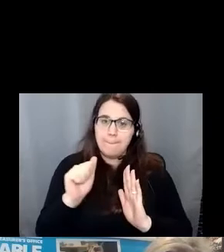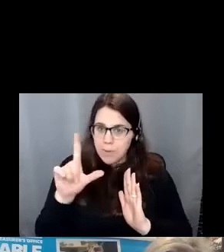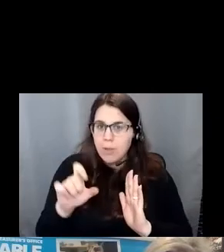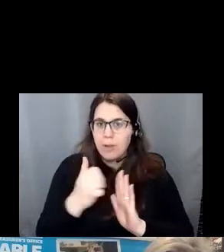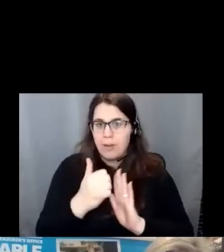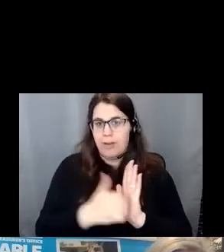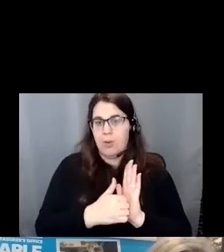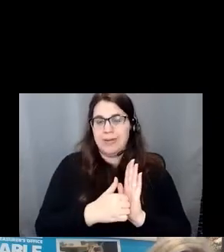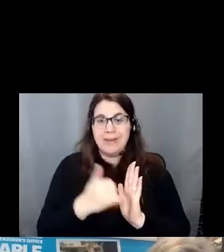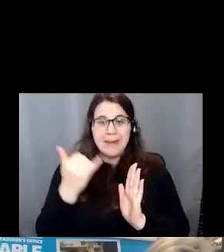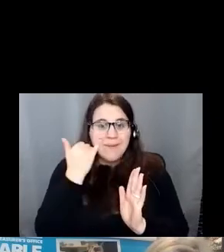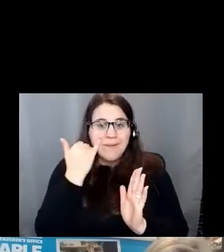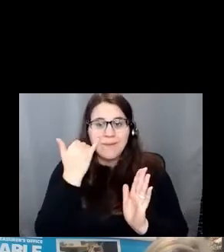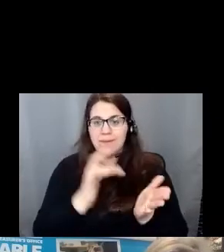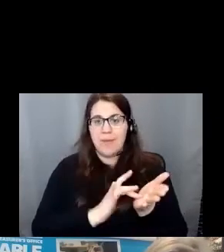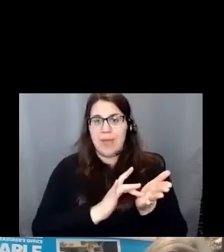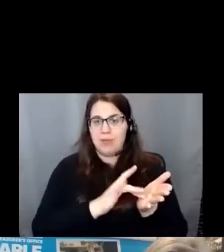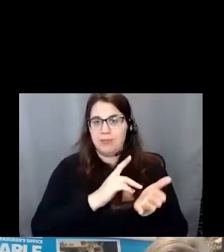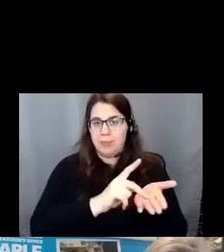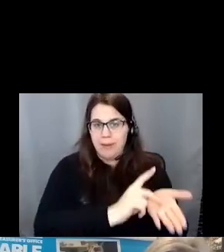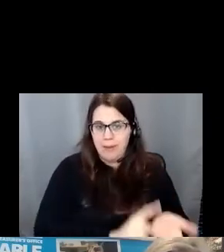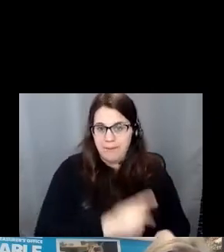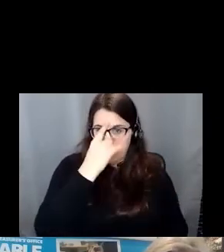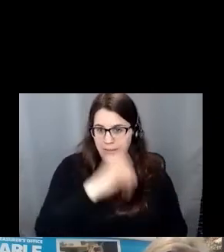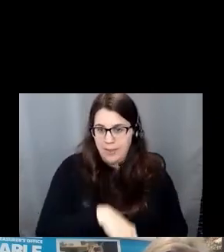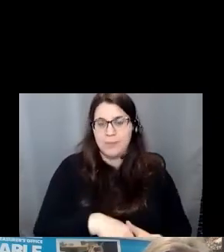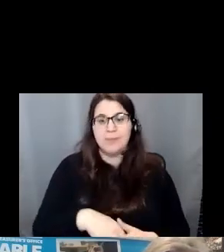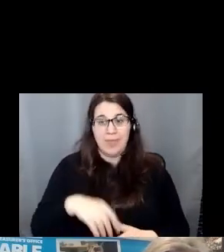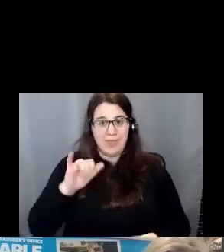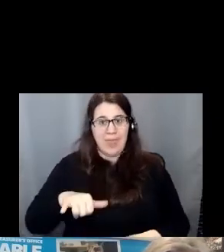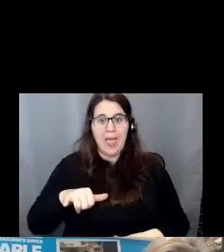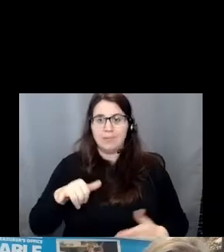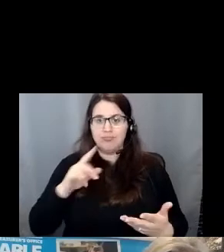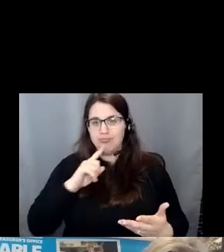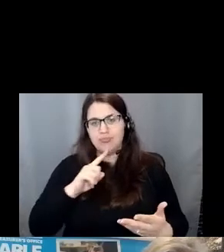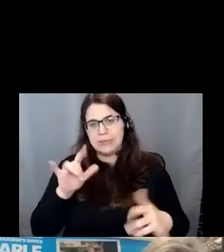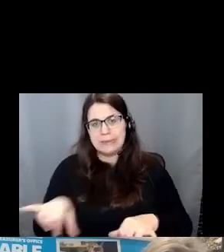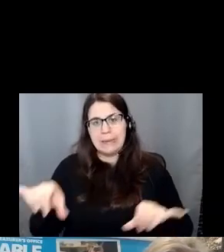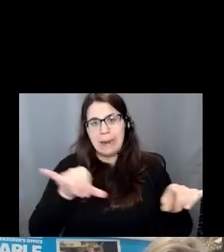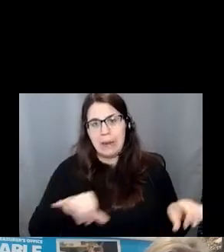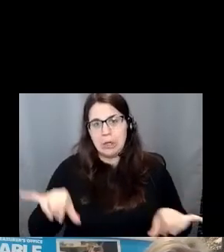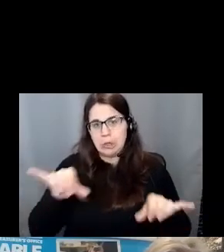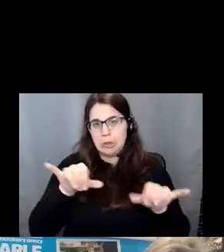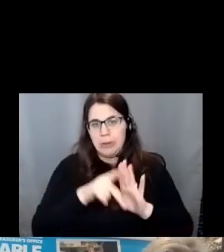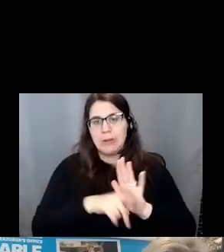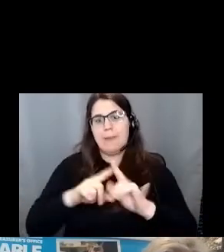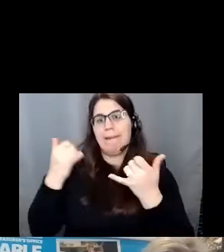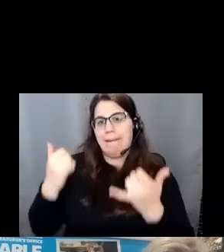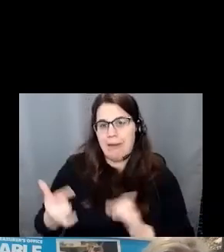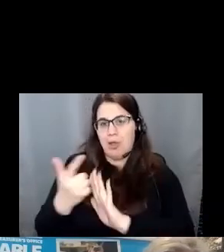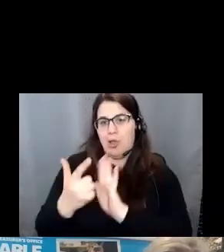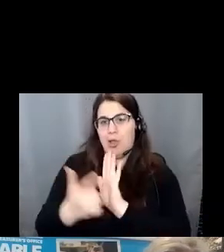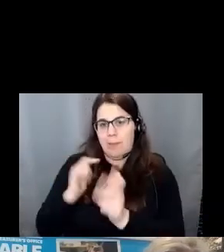were paid out on behalf of the beneficiary. Now, this was standard internal policy, but now it is state law. And West